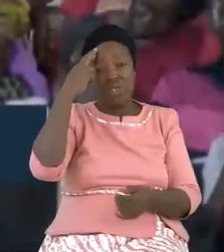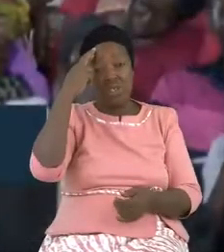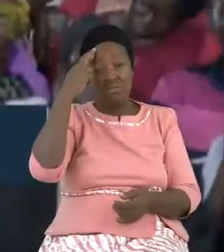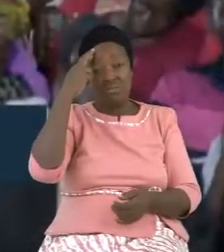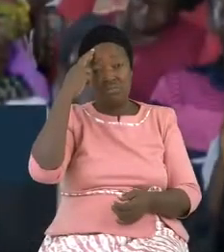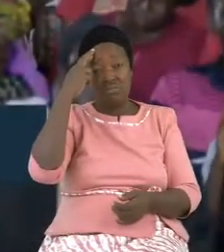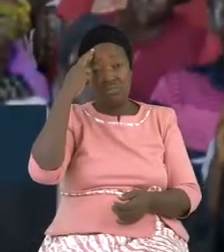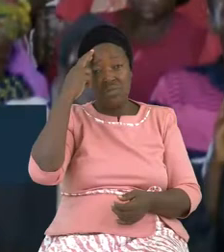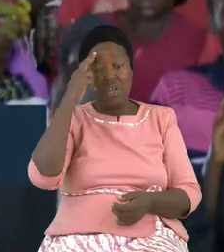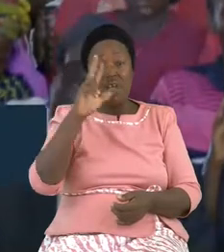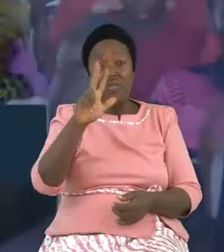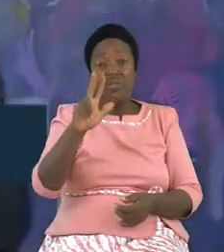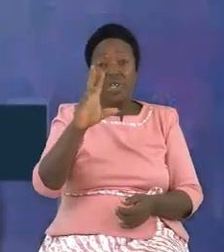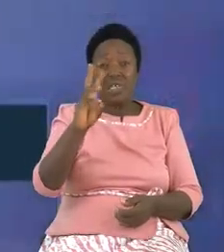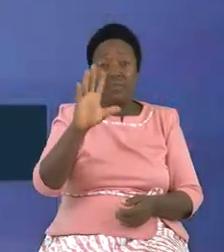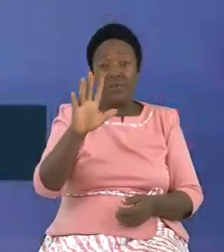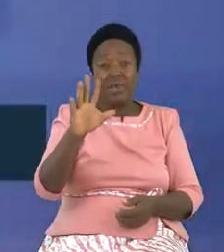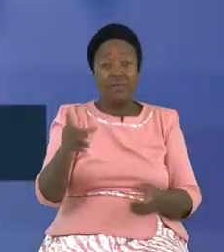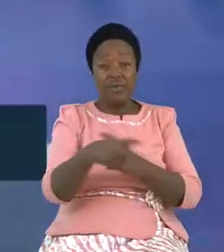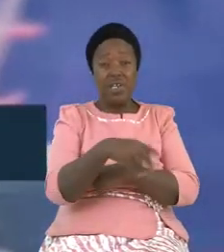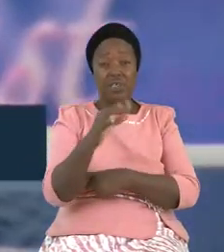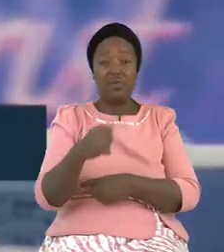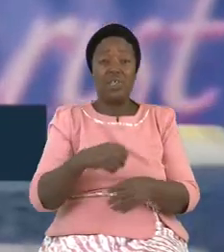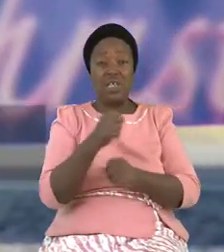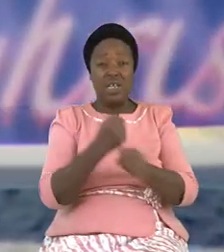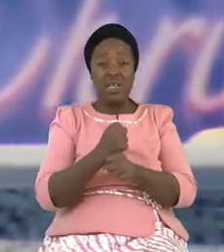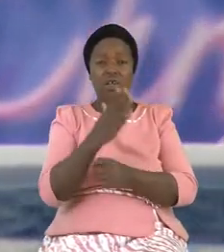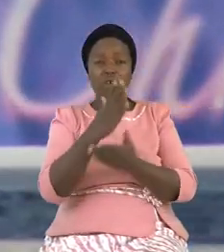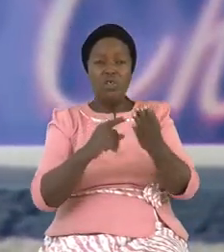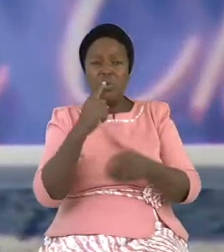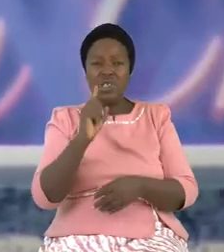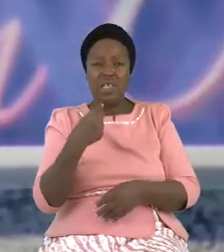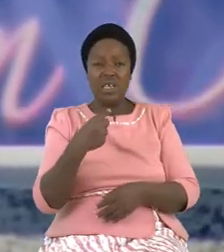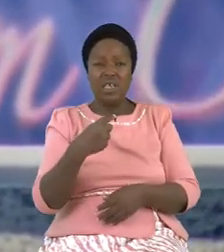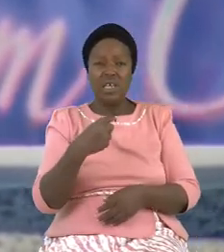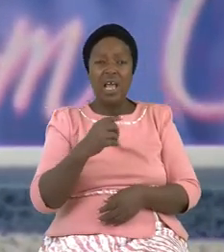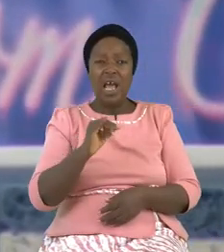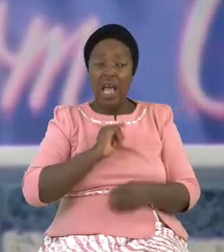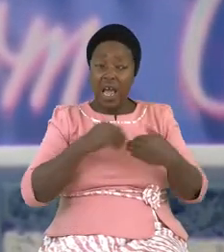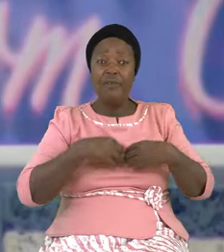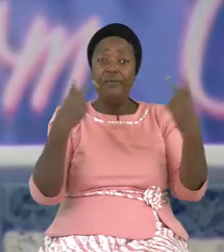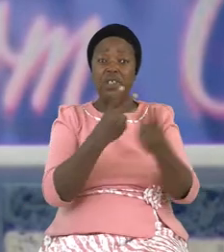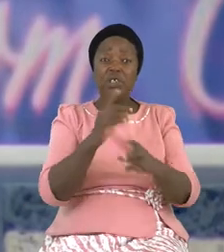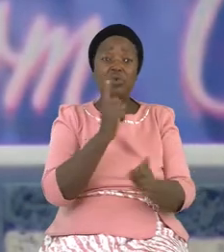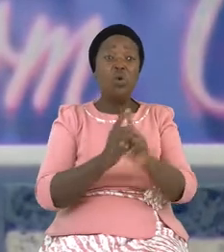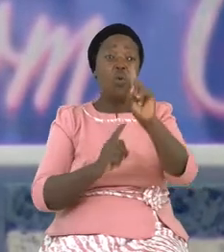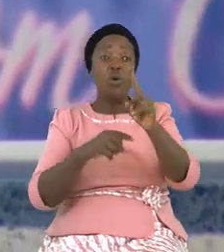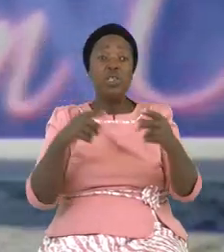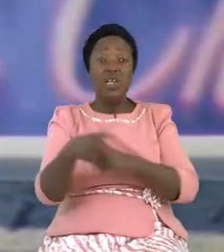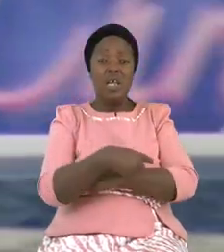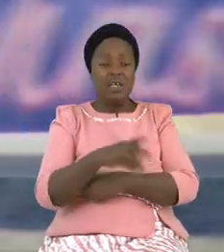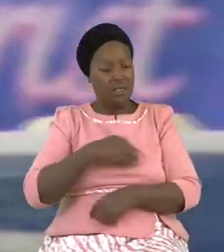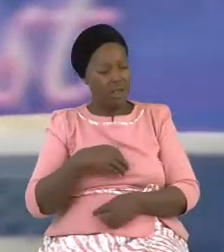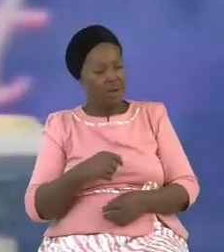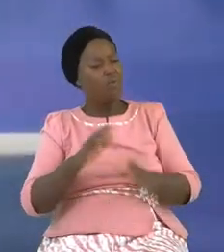365 days of the year, somebody said, I had victory one day. I said, that's great. How about the